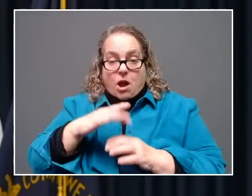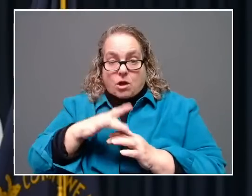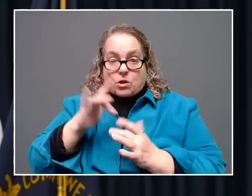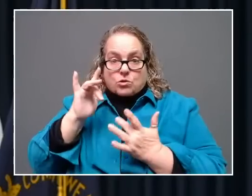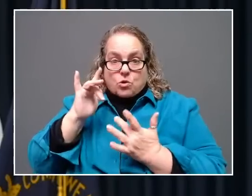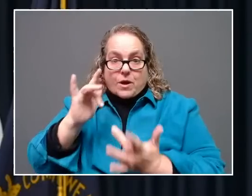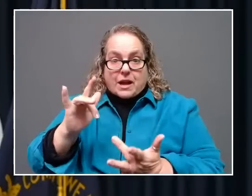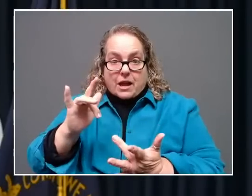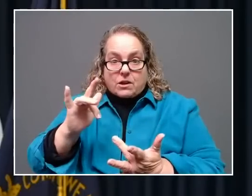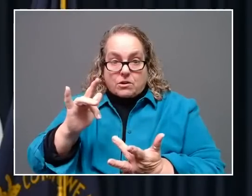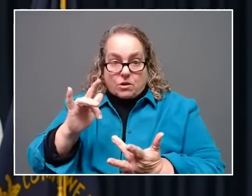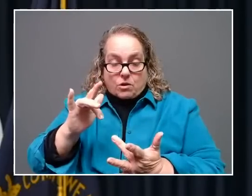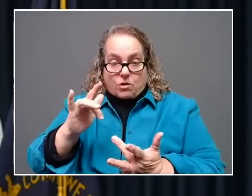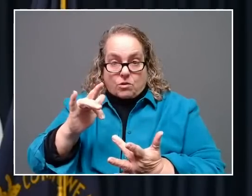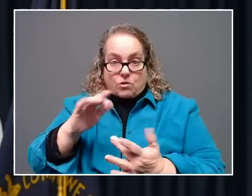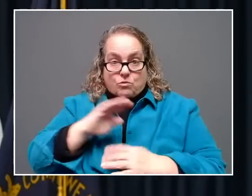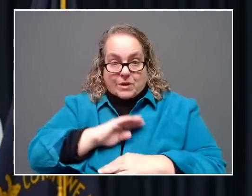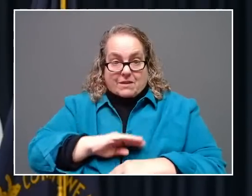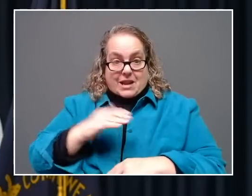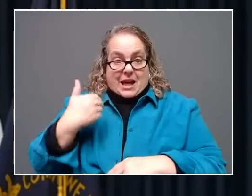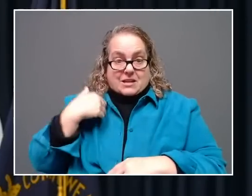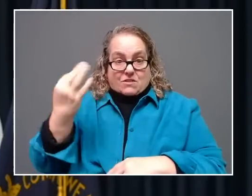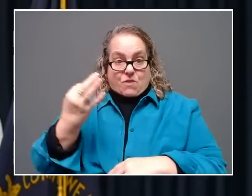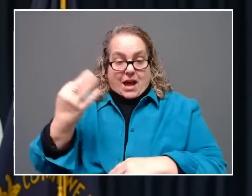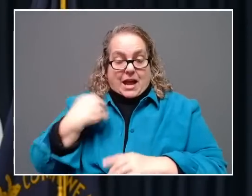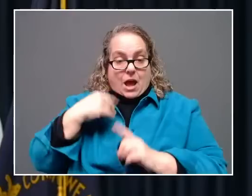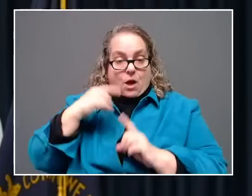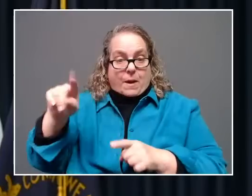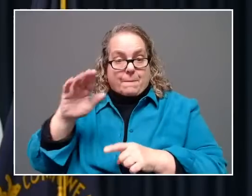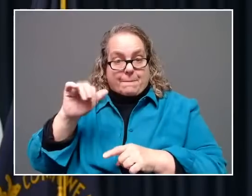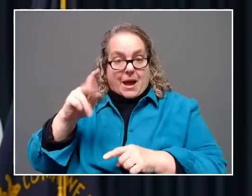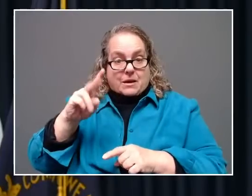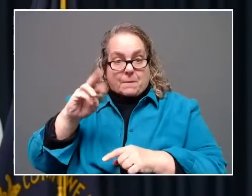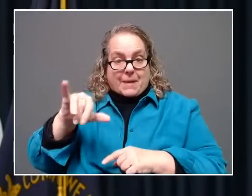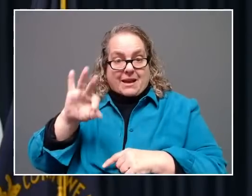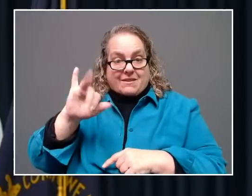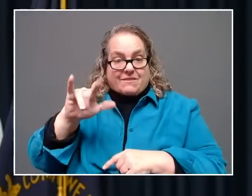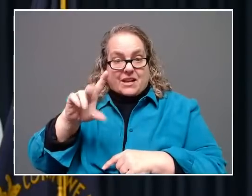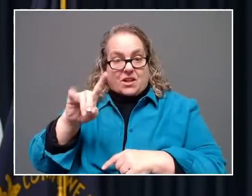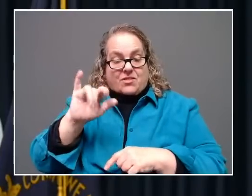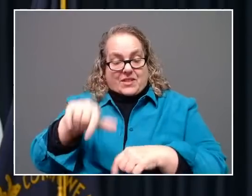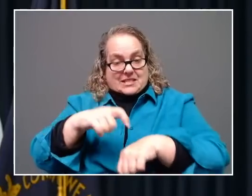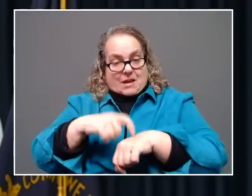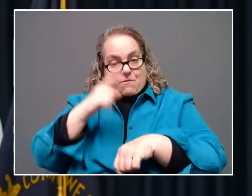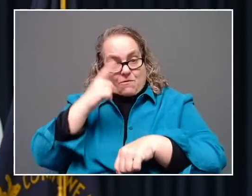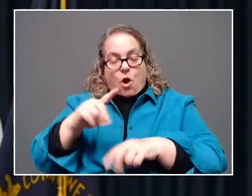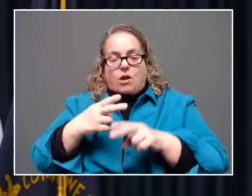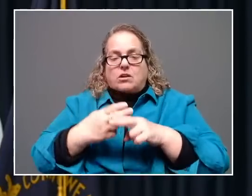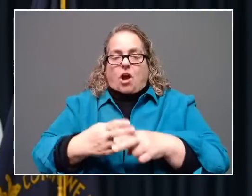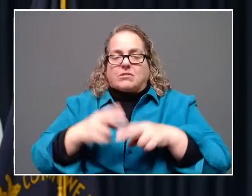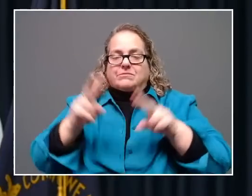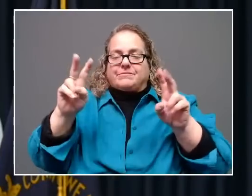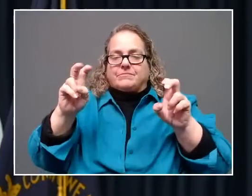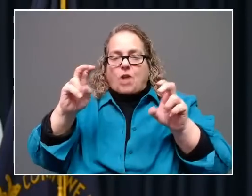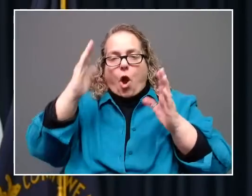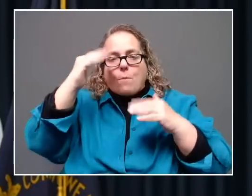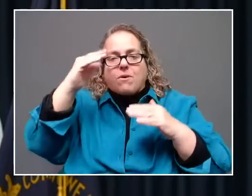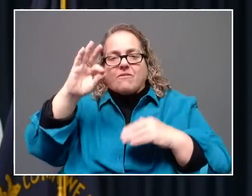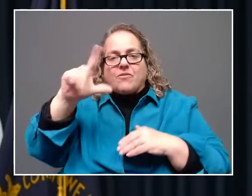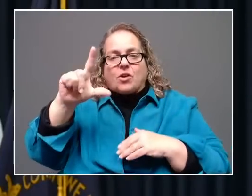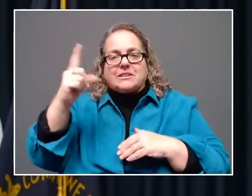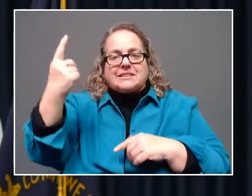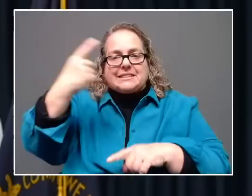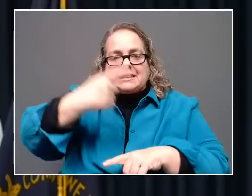Last Friday, I was happy to travel back to Mayfield, this time for a hopeful day, celebrating progress and healing. As you know, the